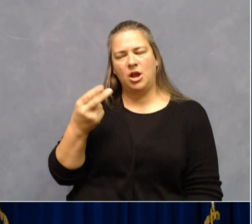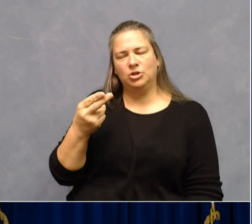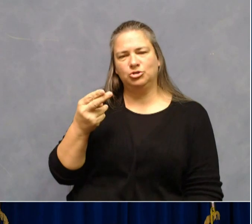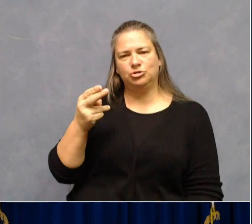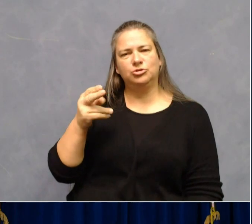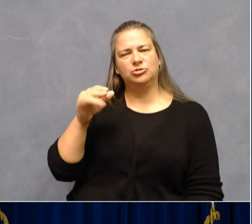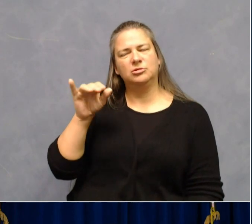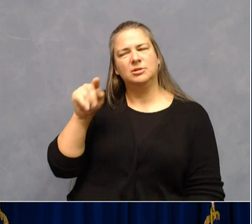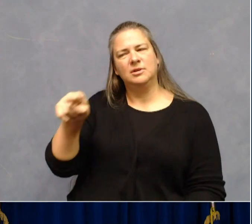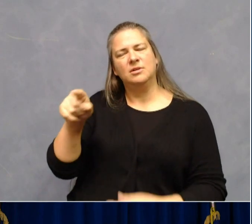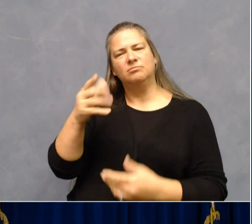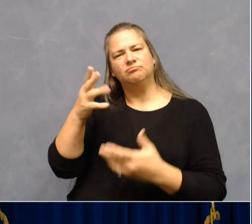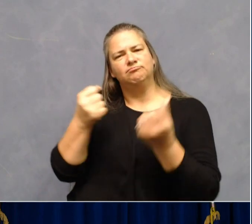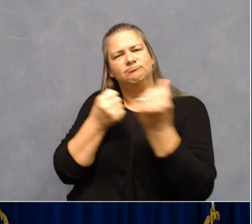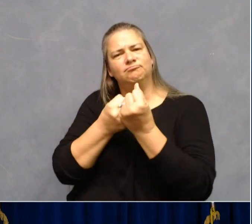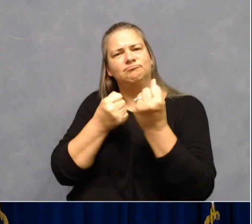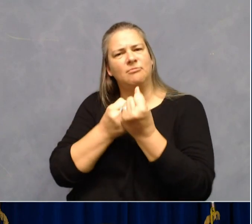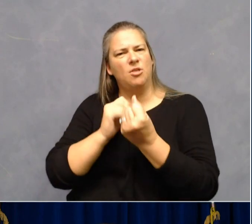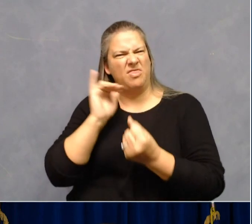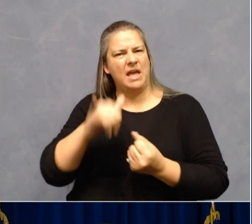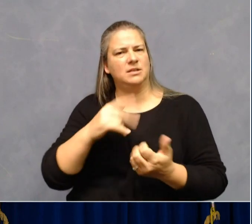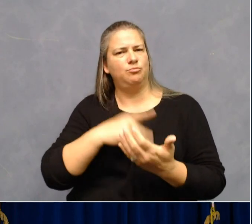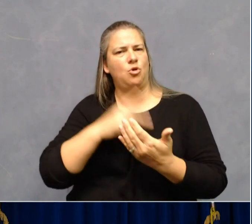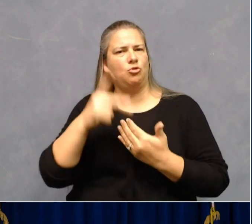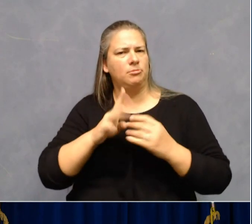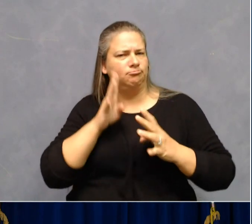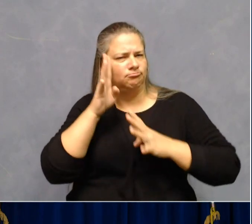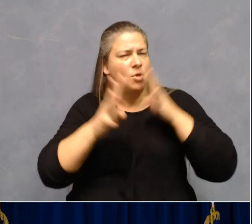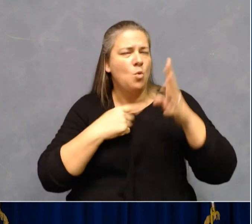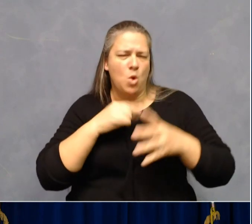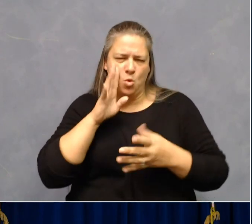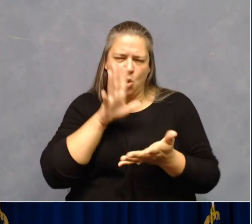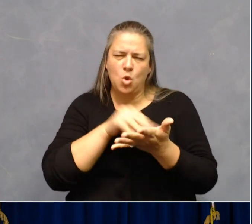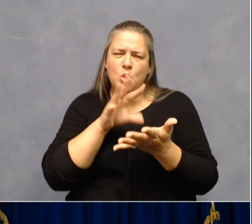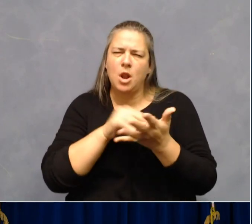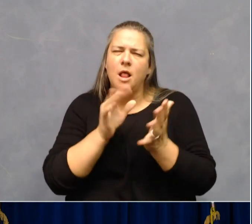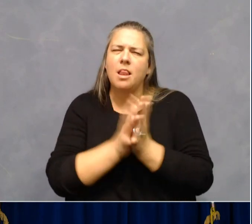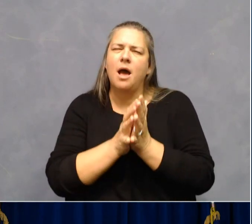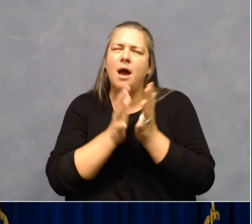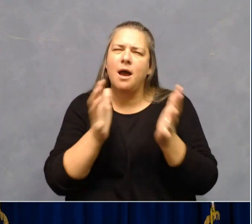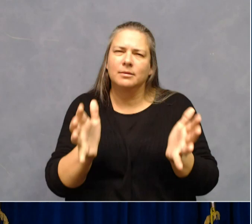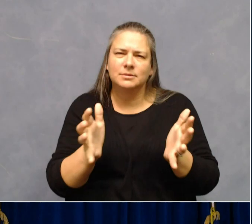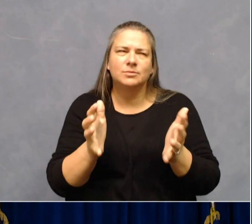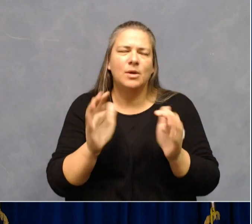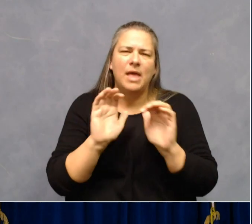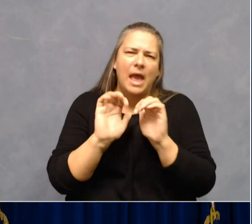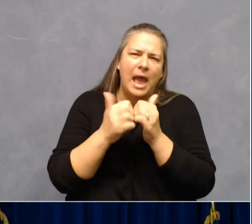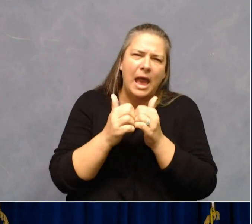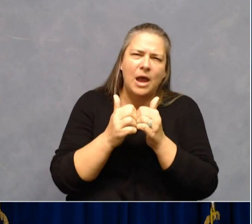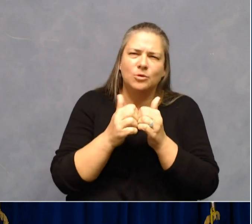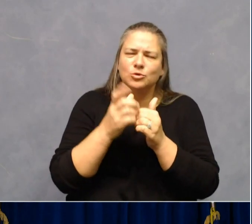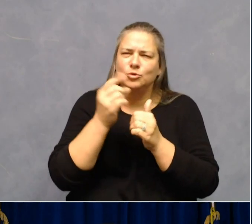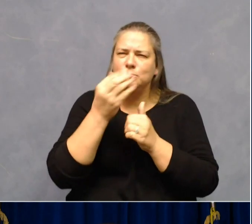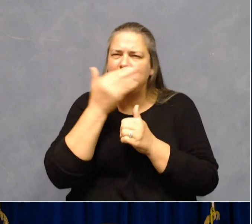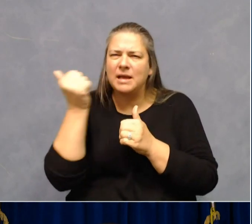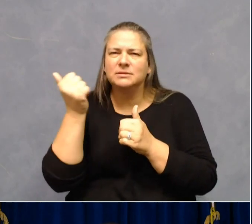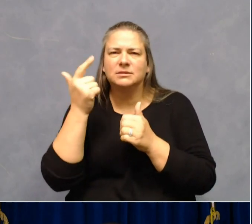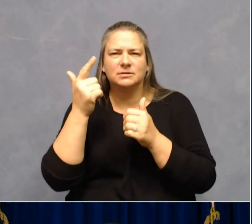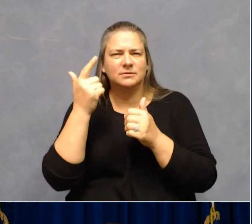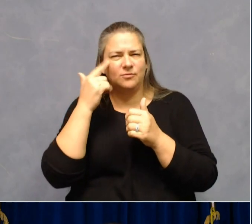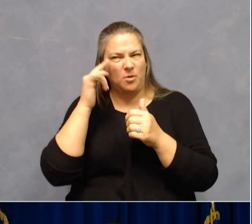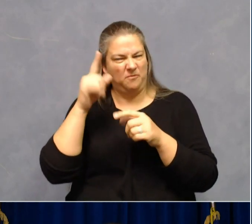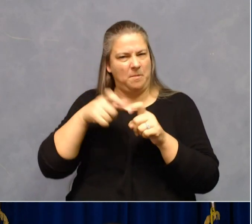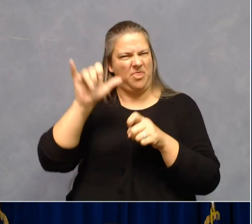this innovative program. I think we're going to learn a lot about best practices moving forward from it. I want to thank the